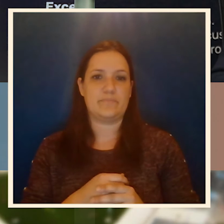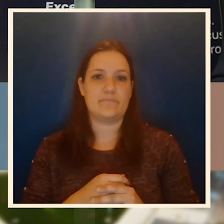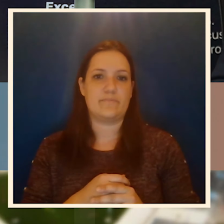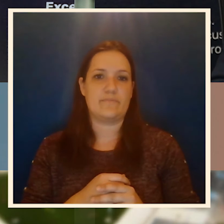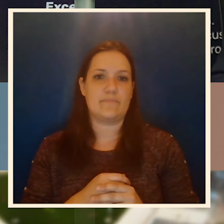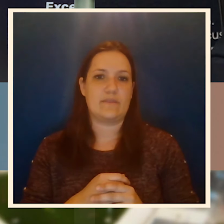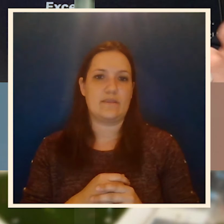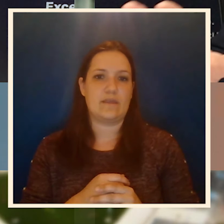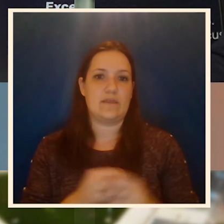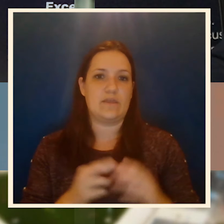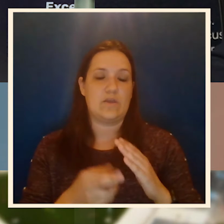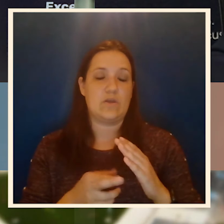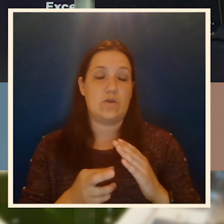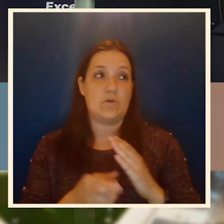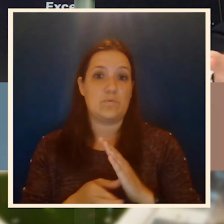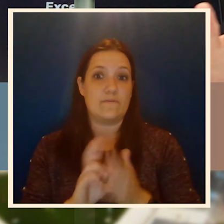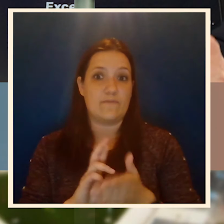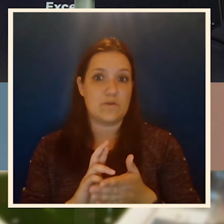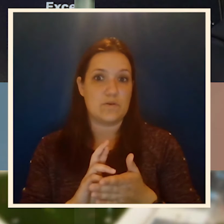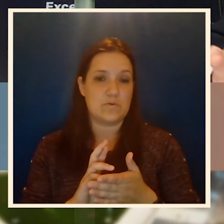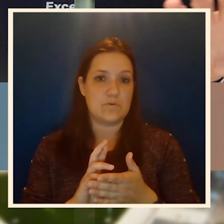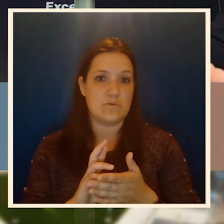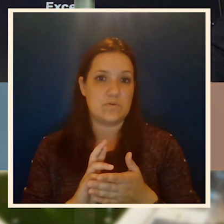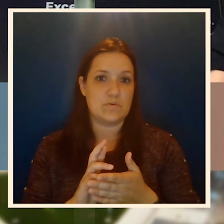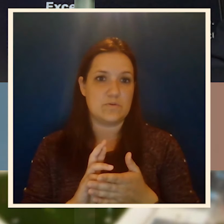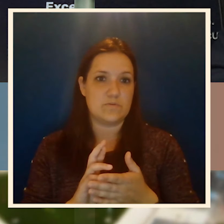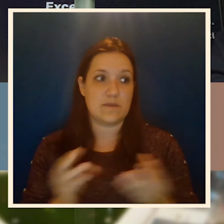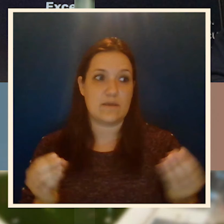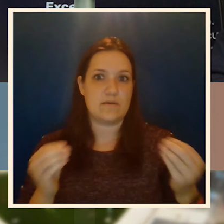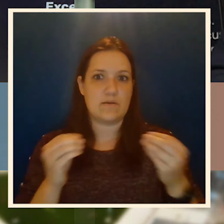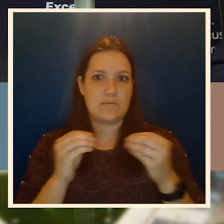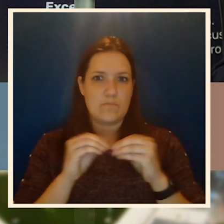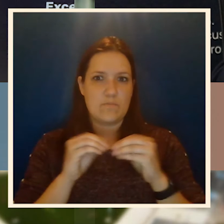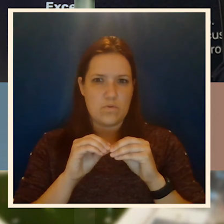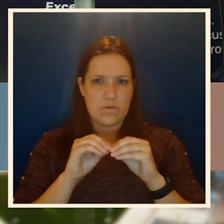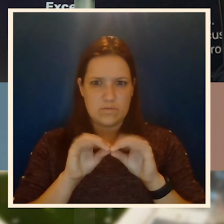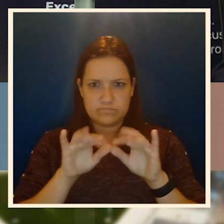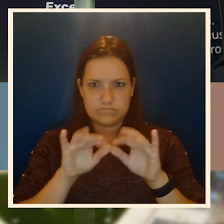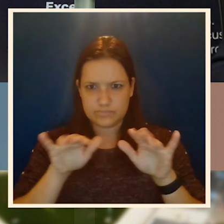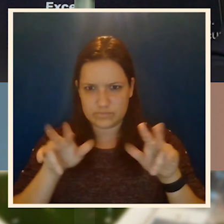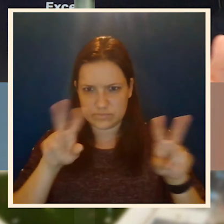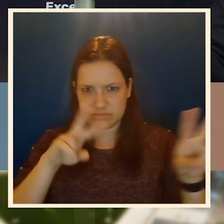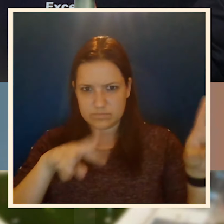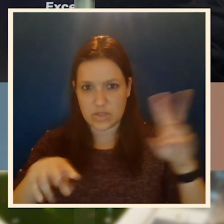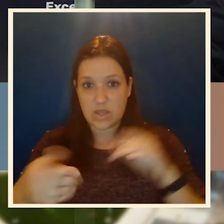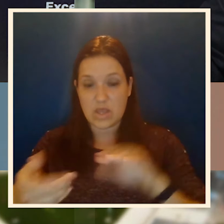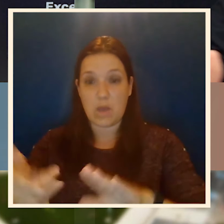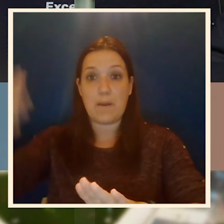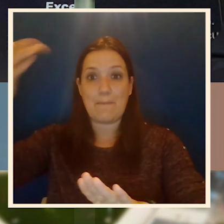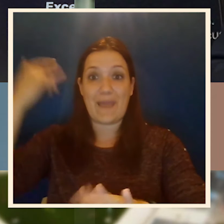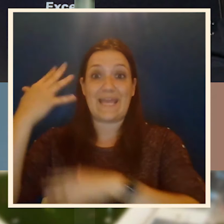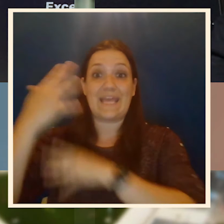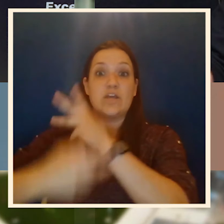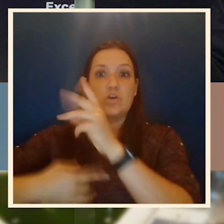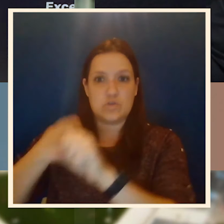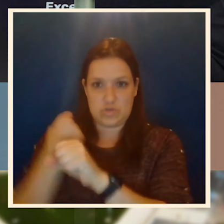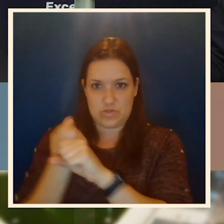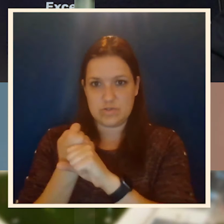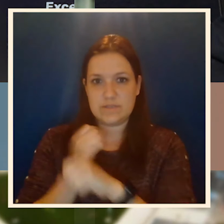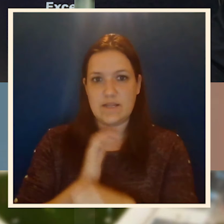their reviews became much, much broader, their surveys. And they went back years into